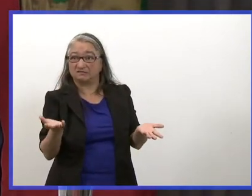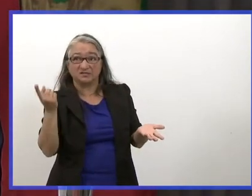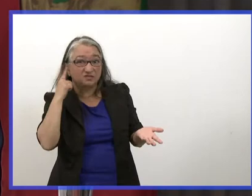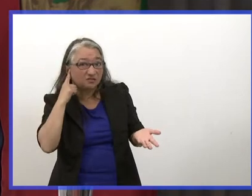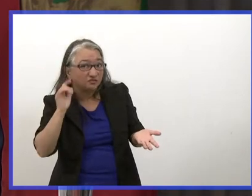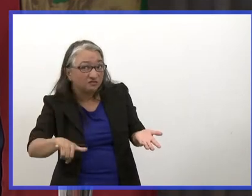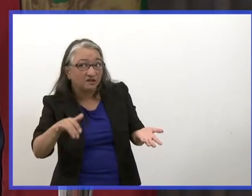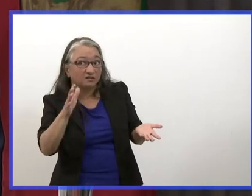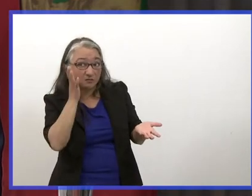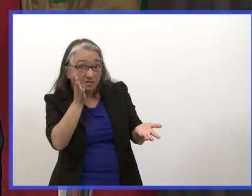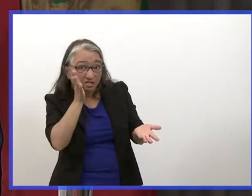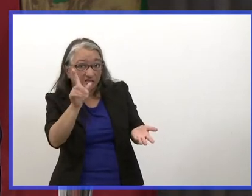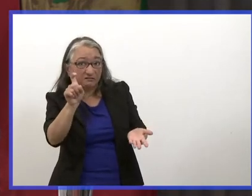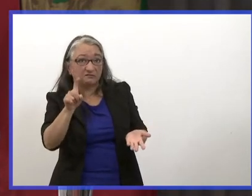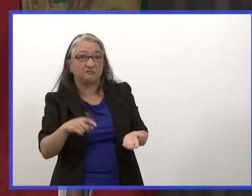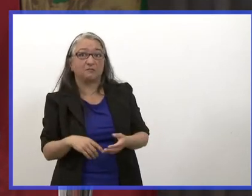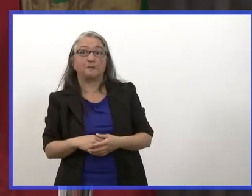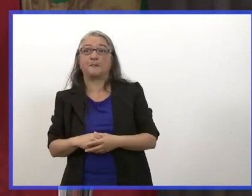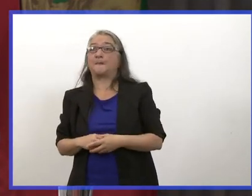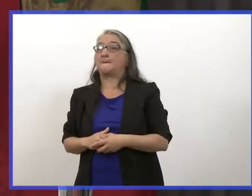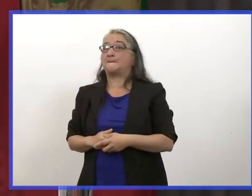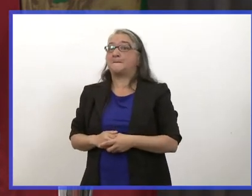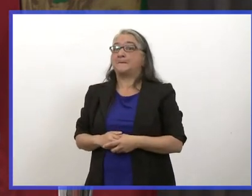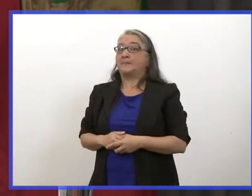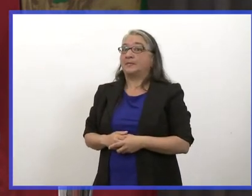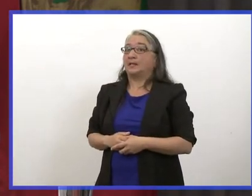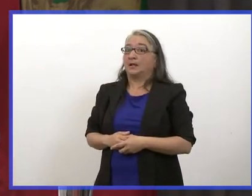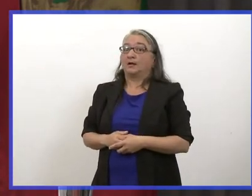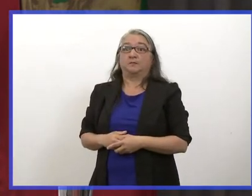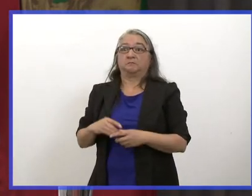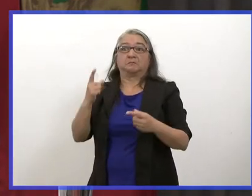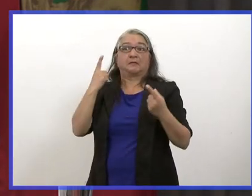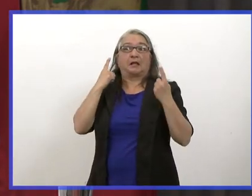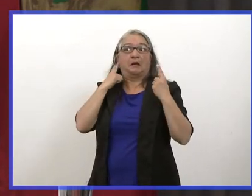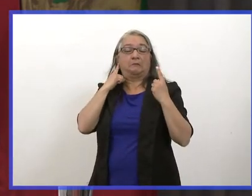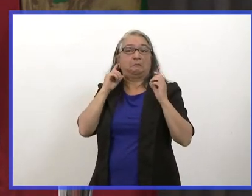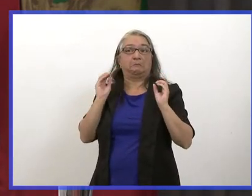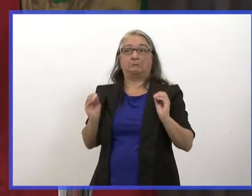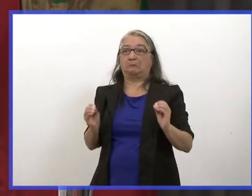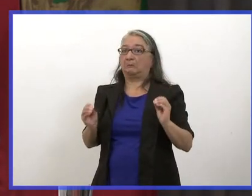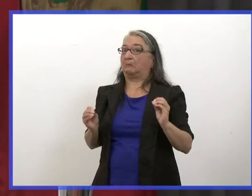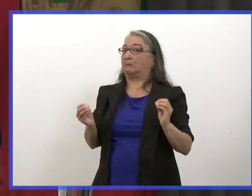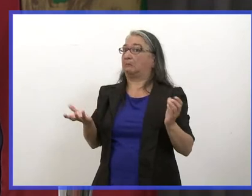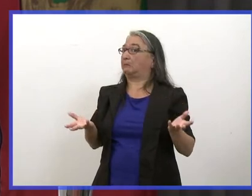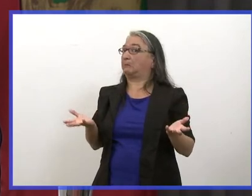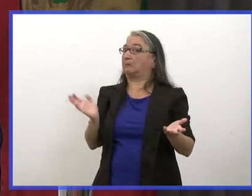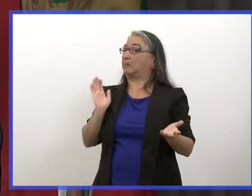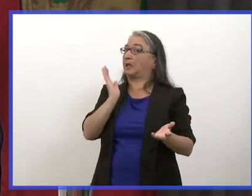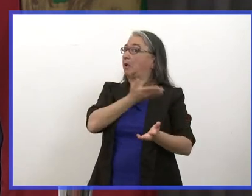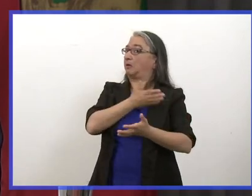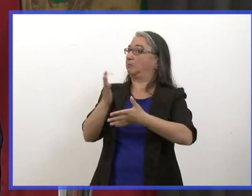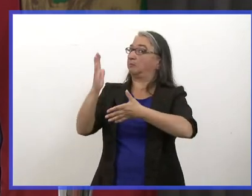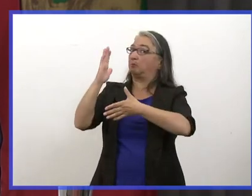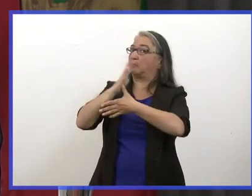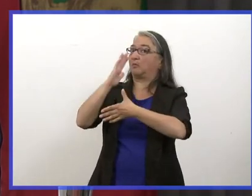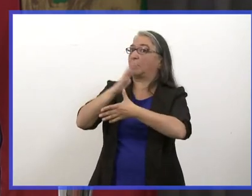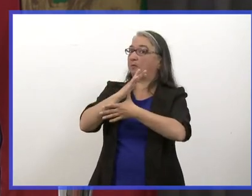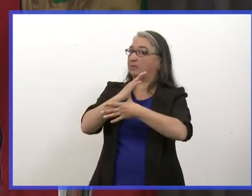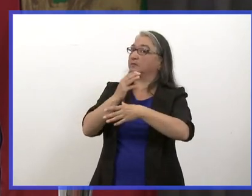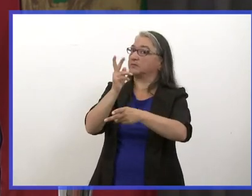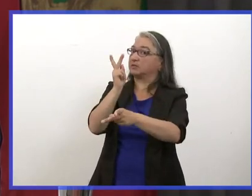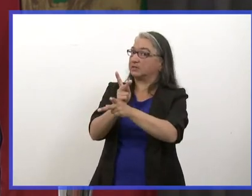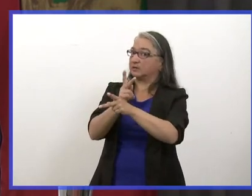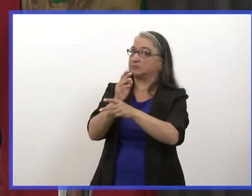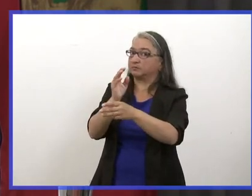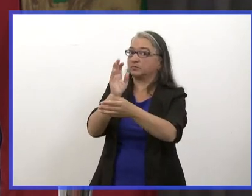that we really have made efforts to keep our schools as safe as possible for our students and staff, and we've also endeavored to work